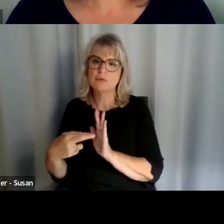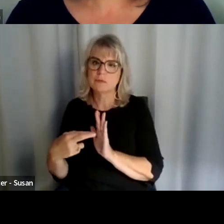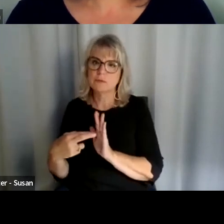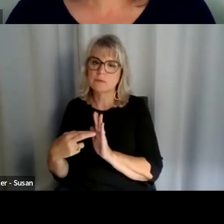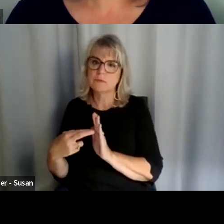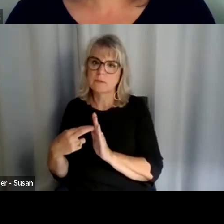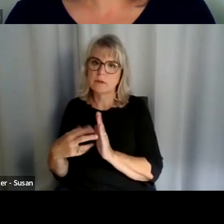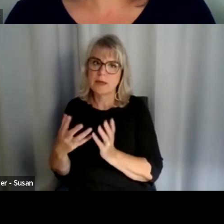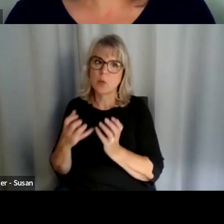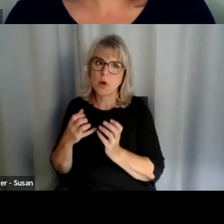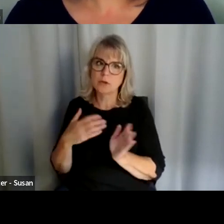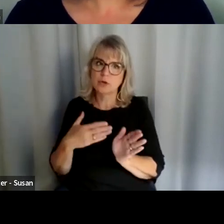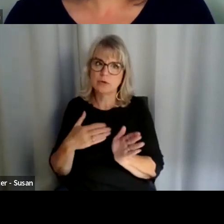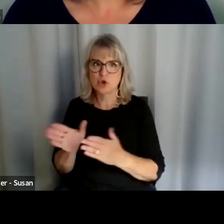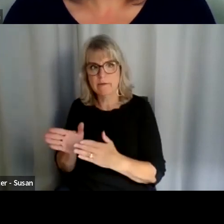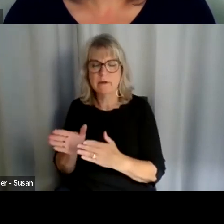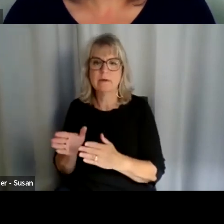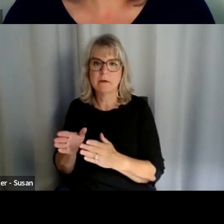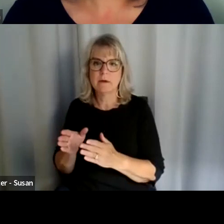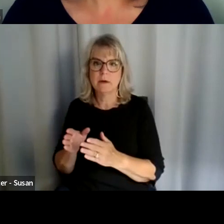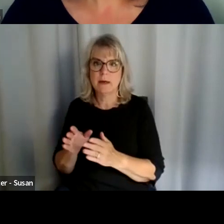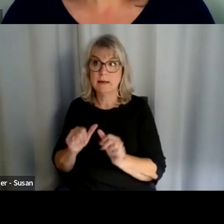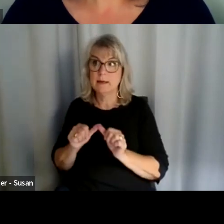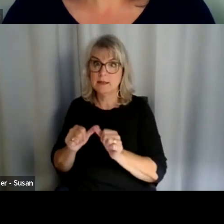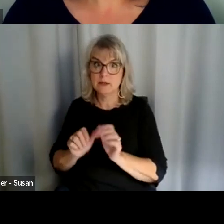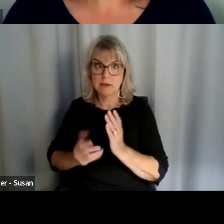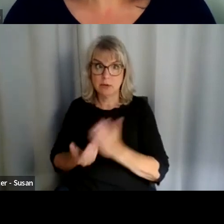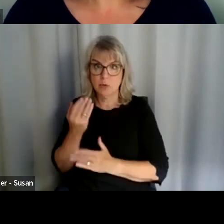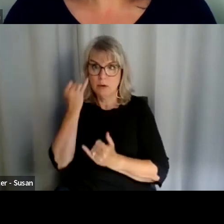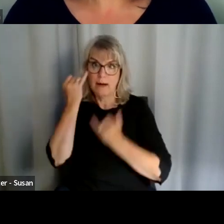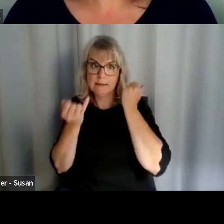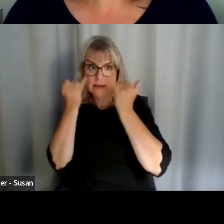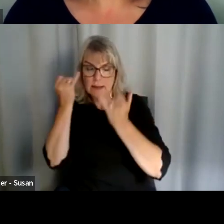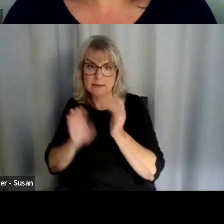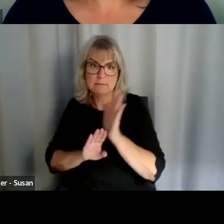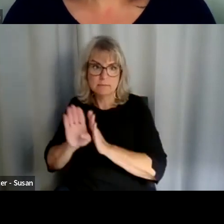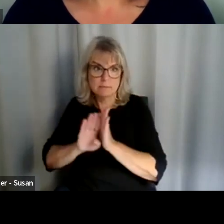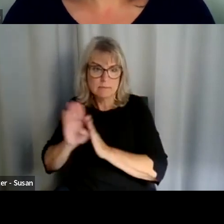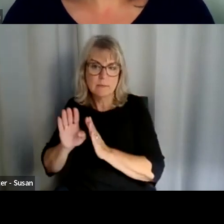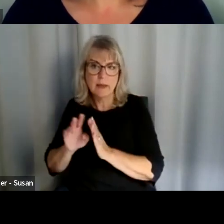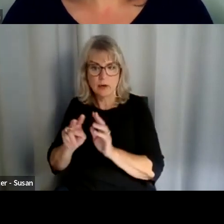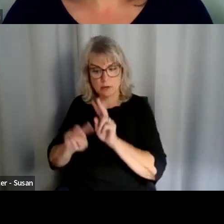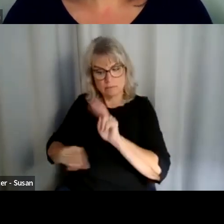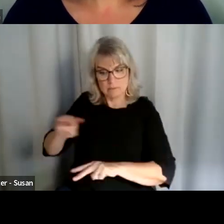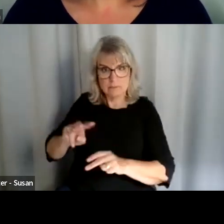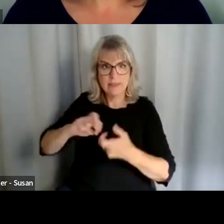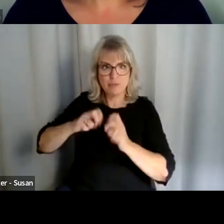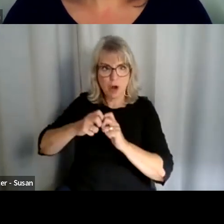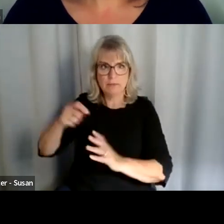they, you know, want to shift and they're continually innovating. So they are looking at this problem very